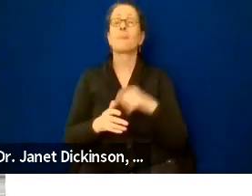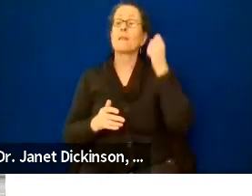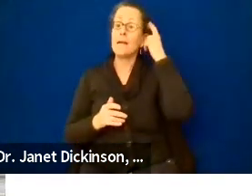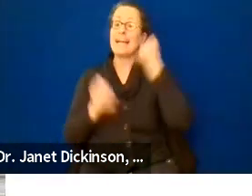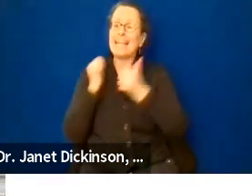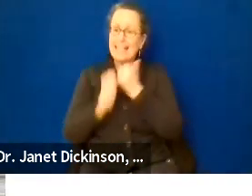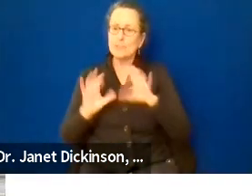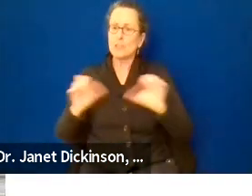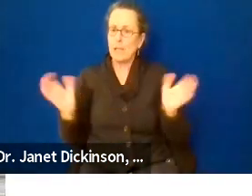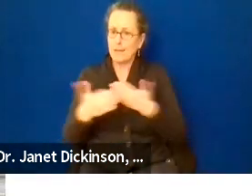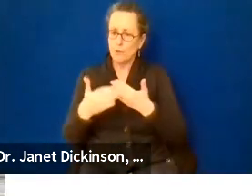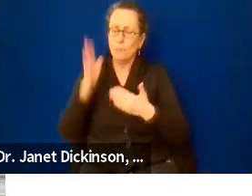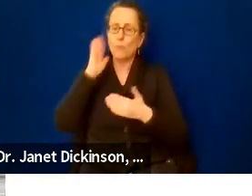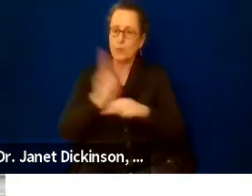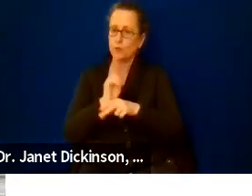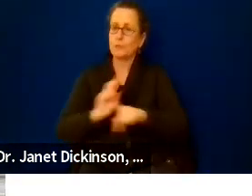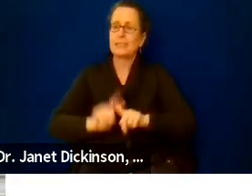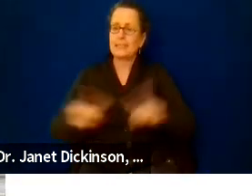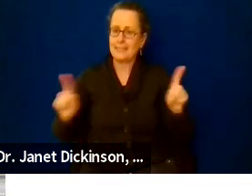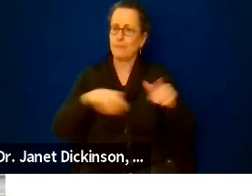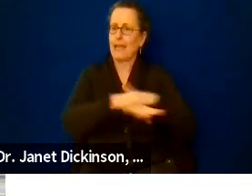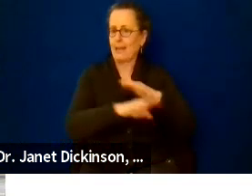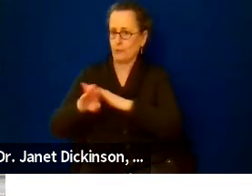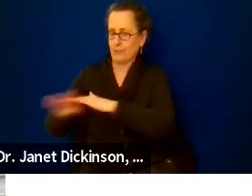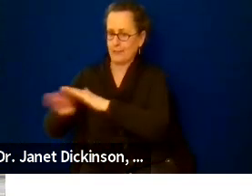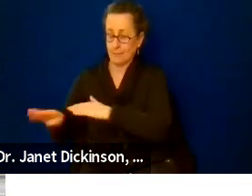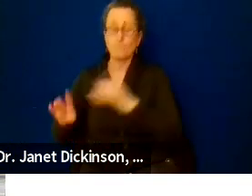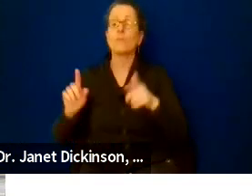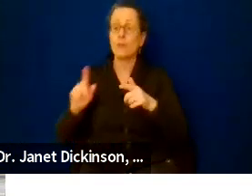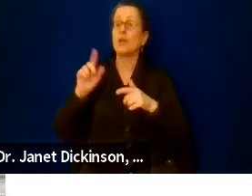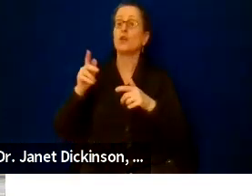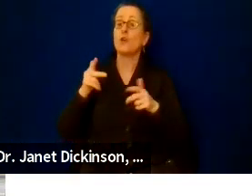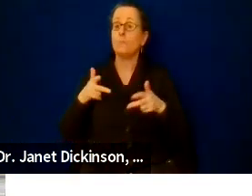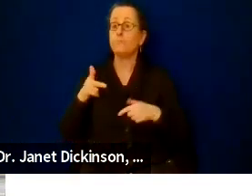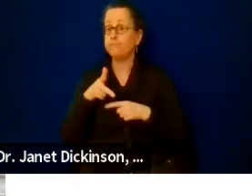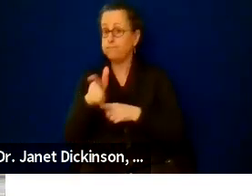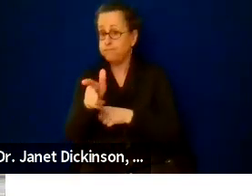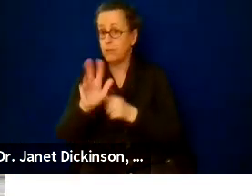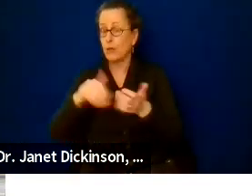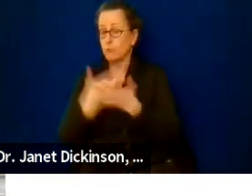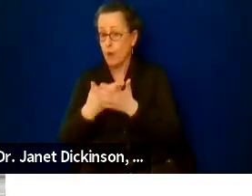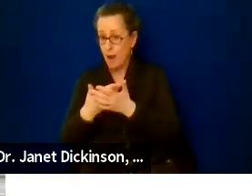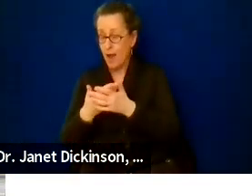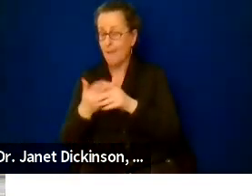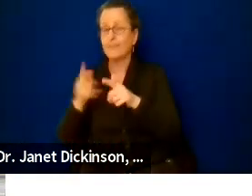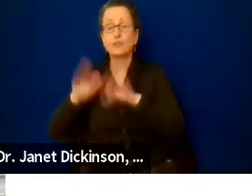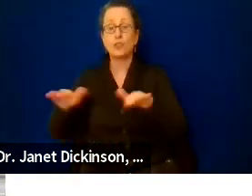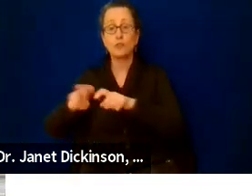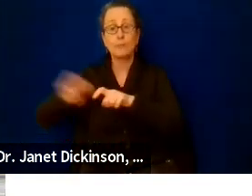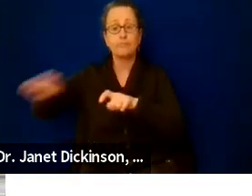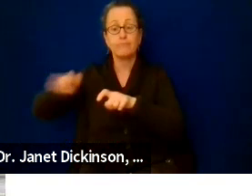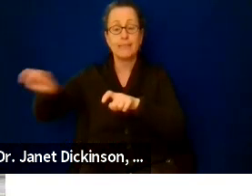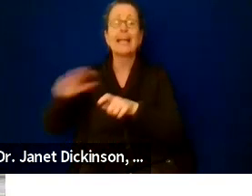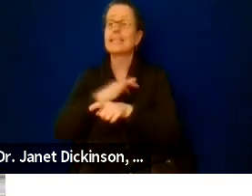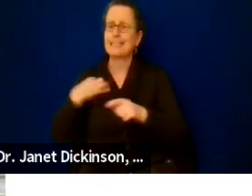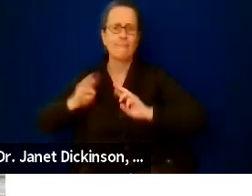entrances. School staff will be there as you unload from your car, and will guide the children to